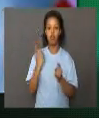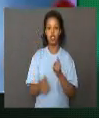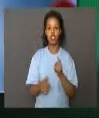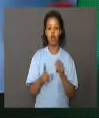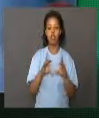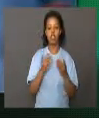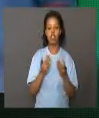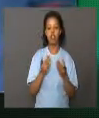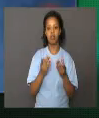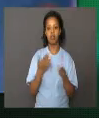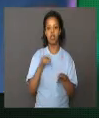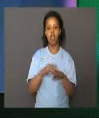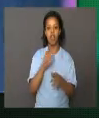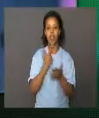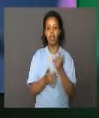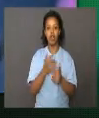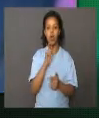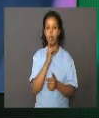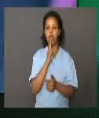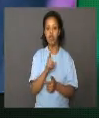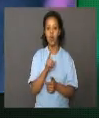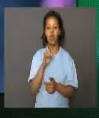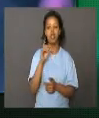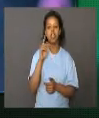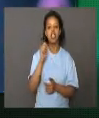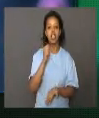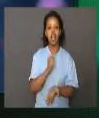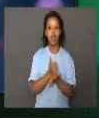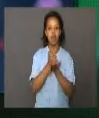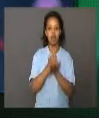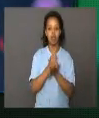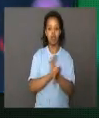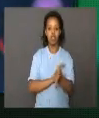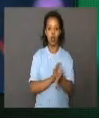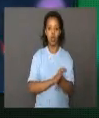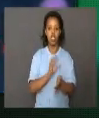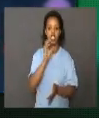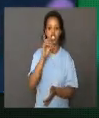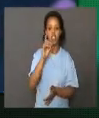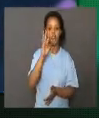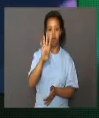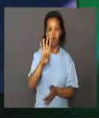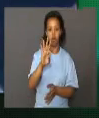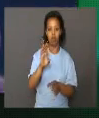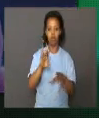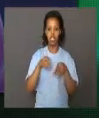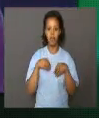discussed that T helper cells carry CD4 receptors on their